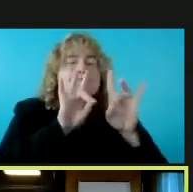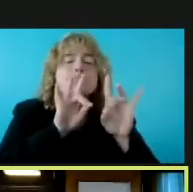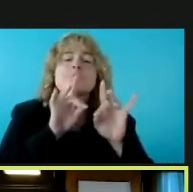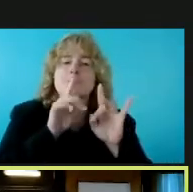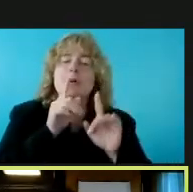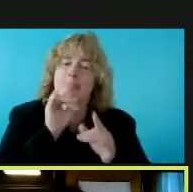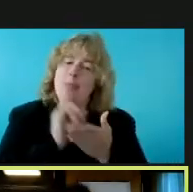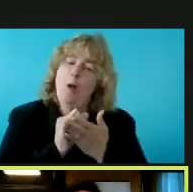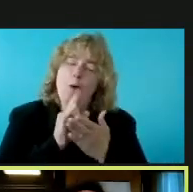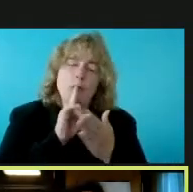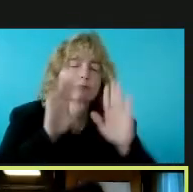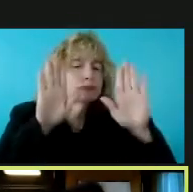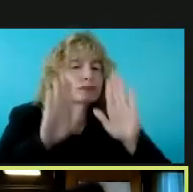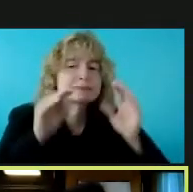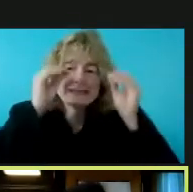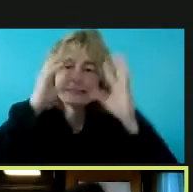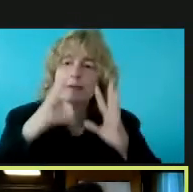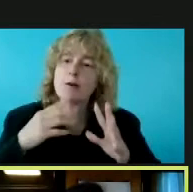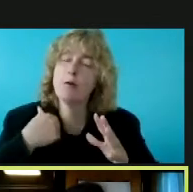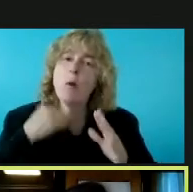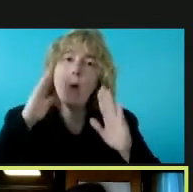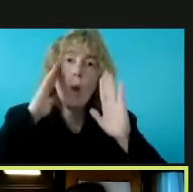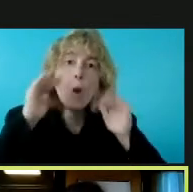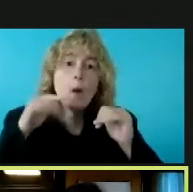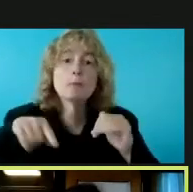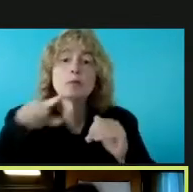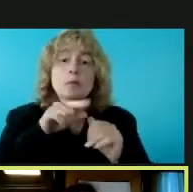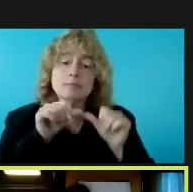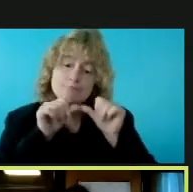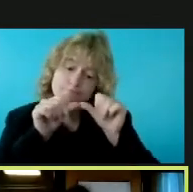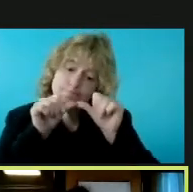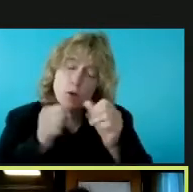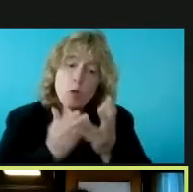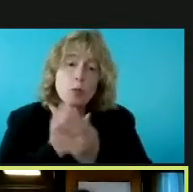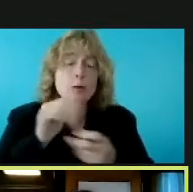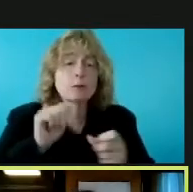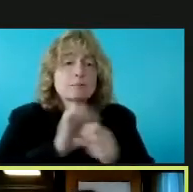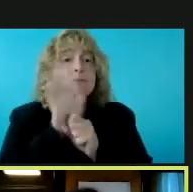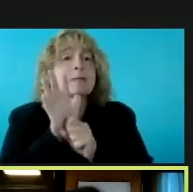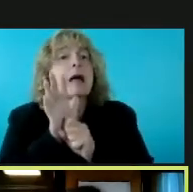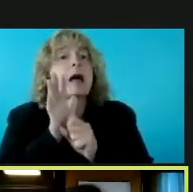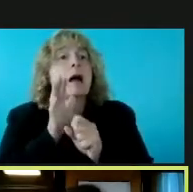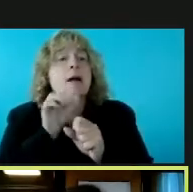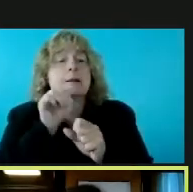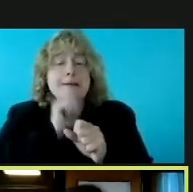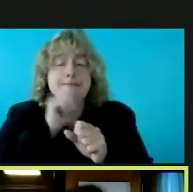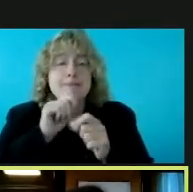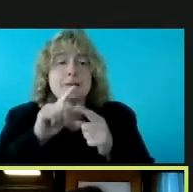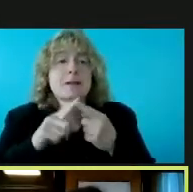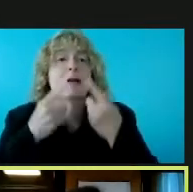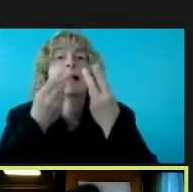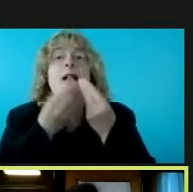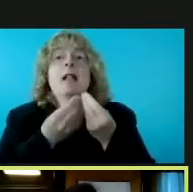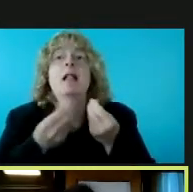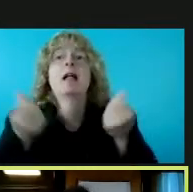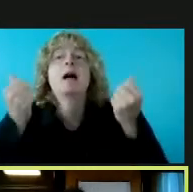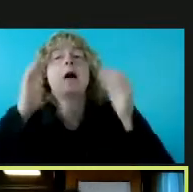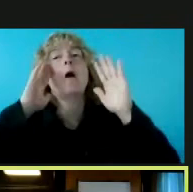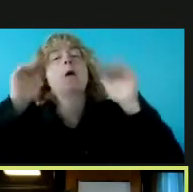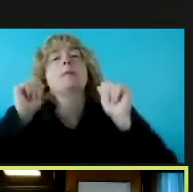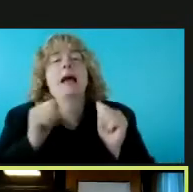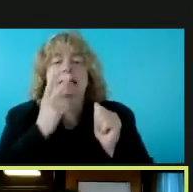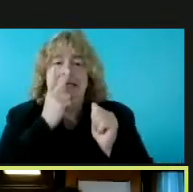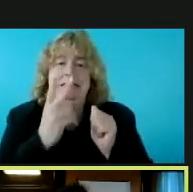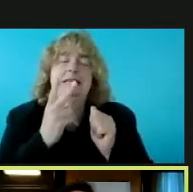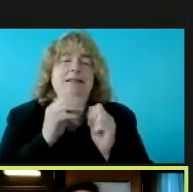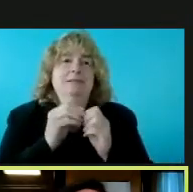can continue thriving through this pandemic, and hopefully soon we will all be able to see each other in person again. So up next, I